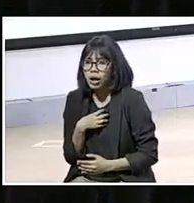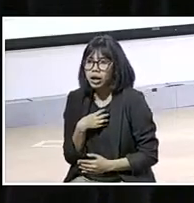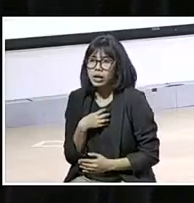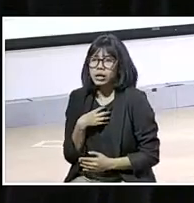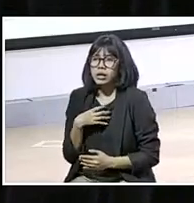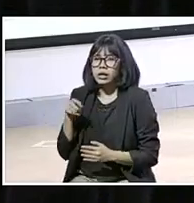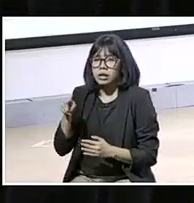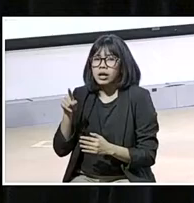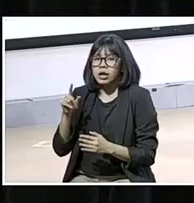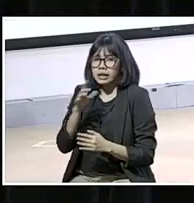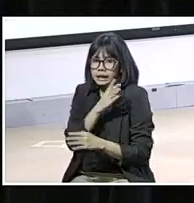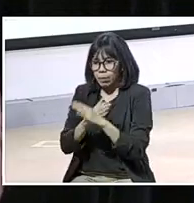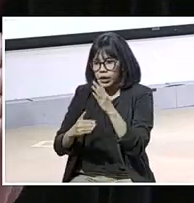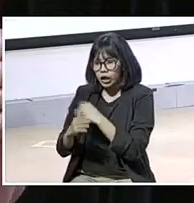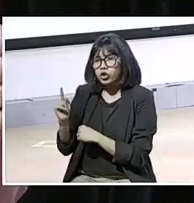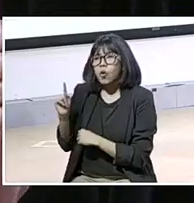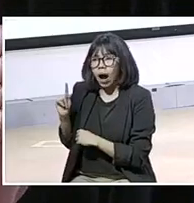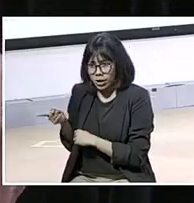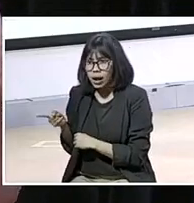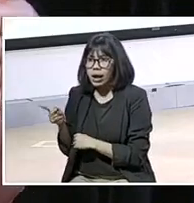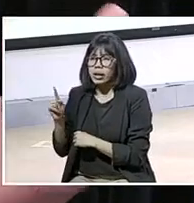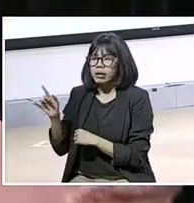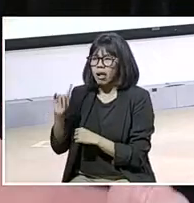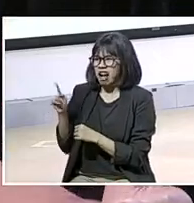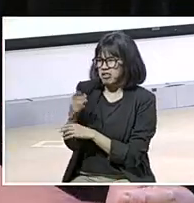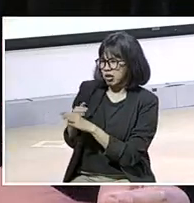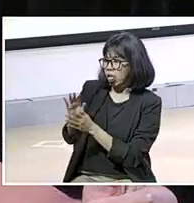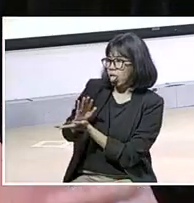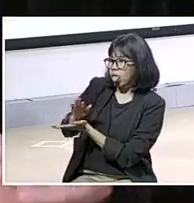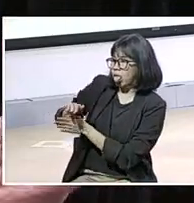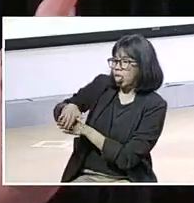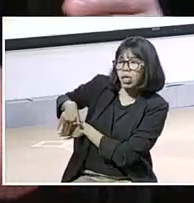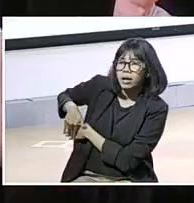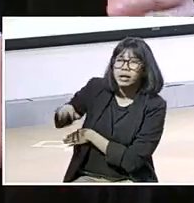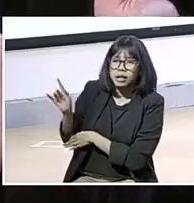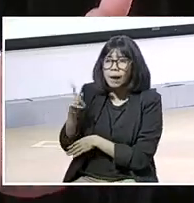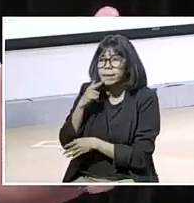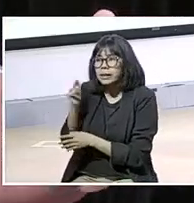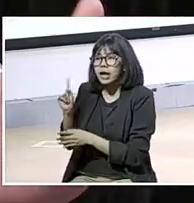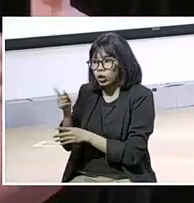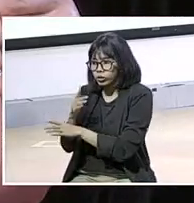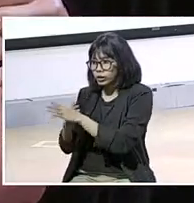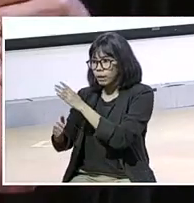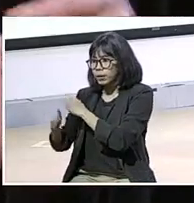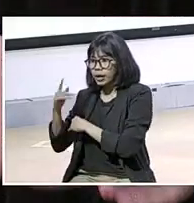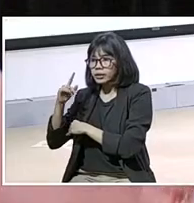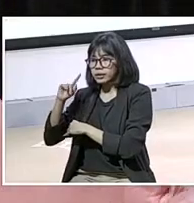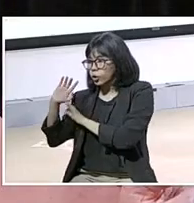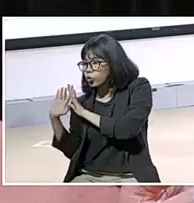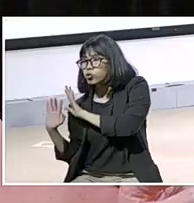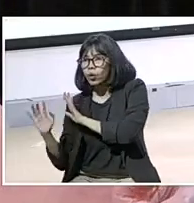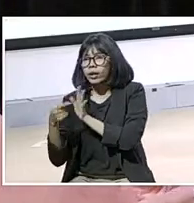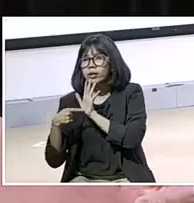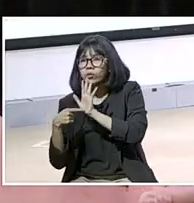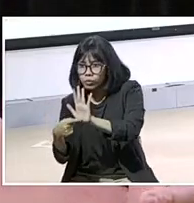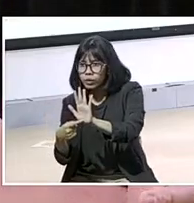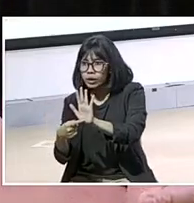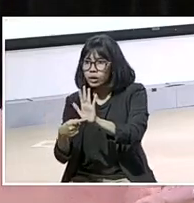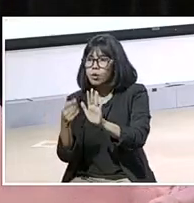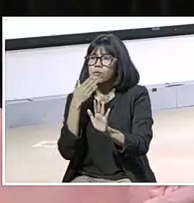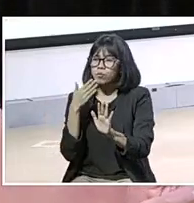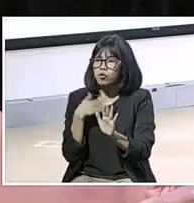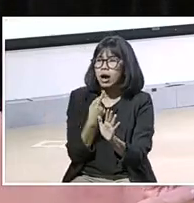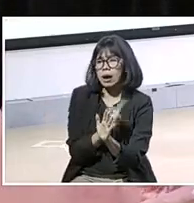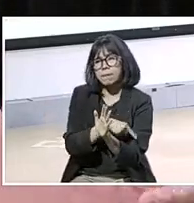existed. You know, and I think life is a lot about exposure and exposing people to different viewpoints, different ways